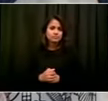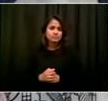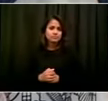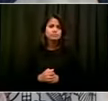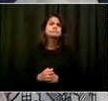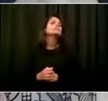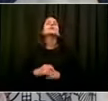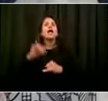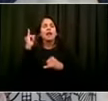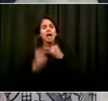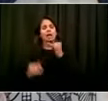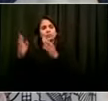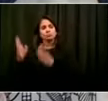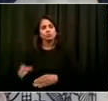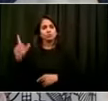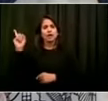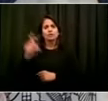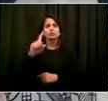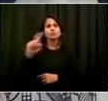from the New York Times.